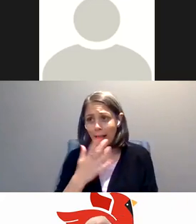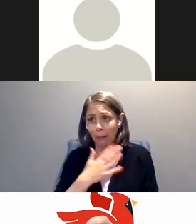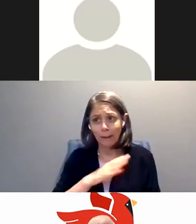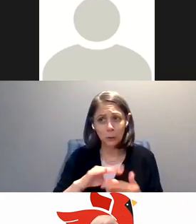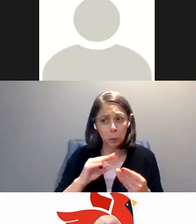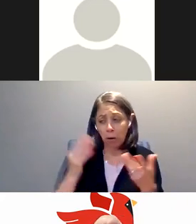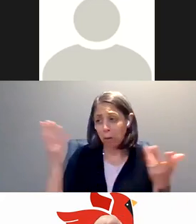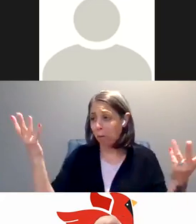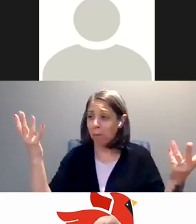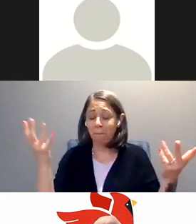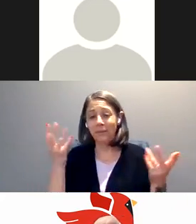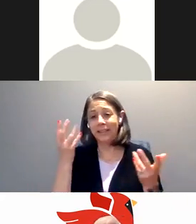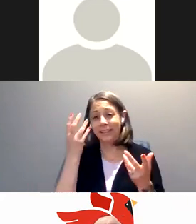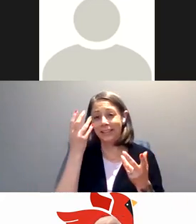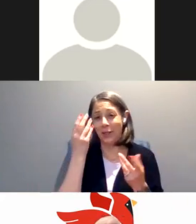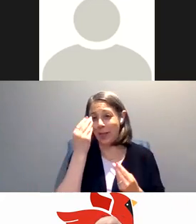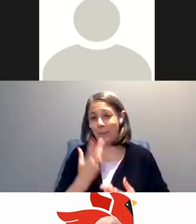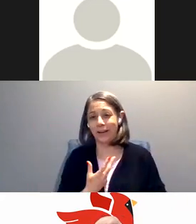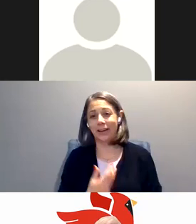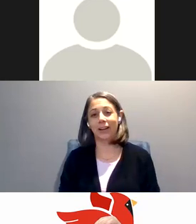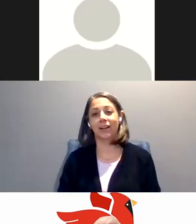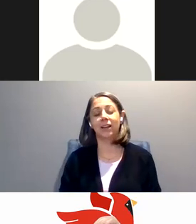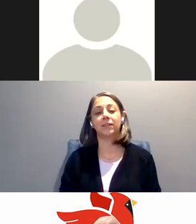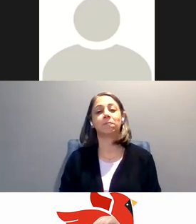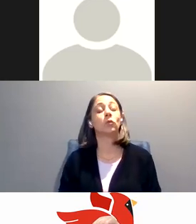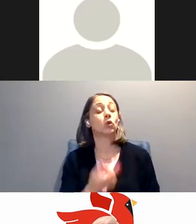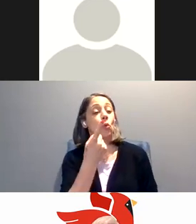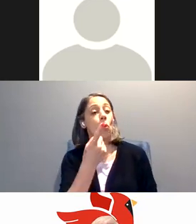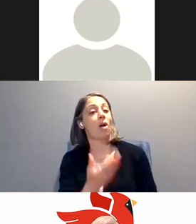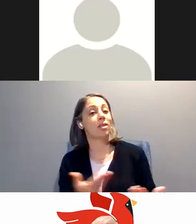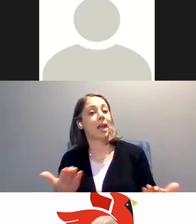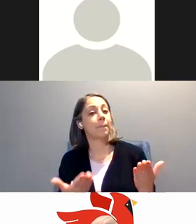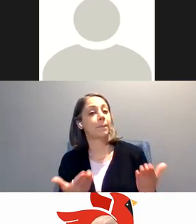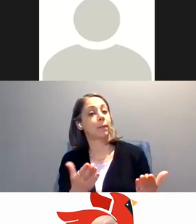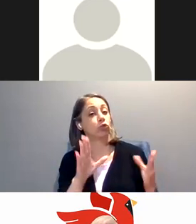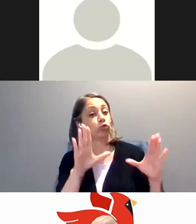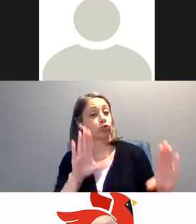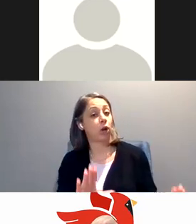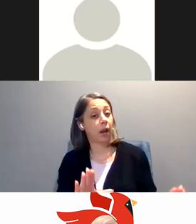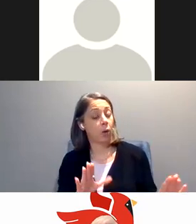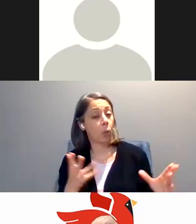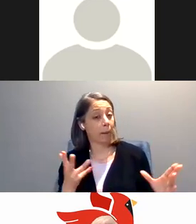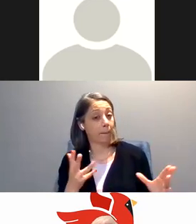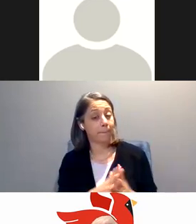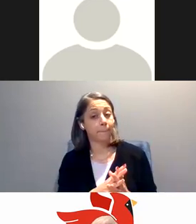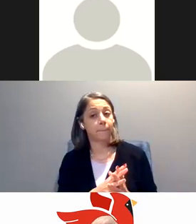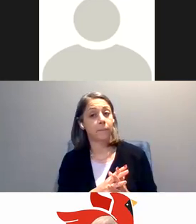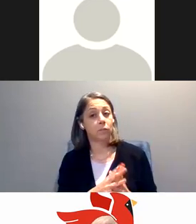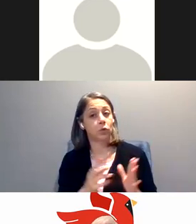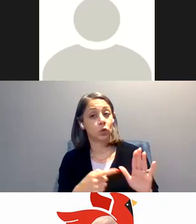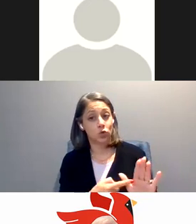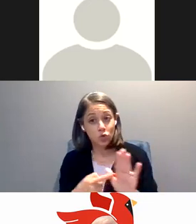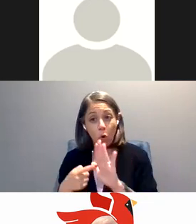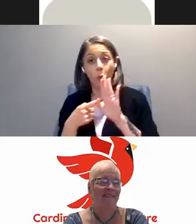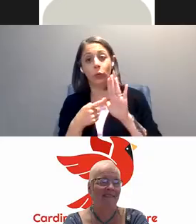up to you ladies. Yeah. Well, one of the things that might be really great is to show you all a